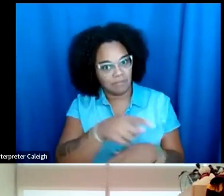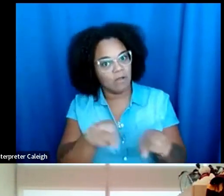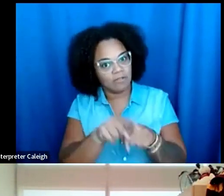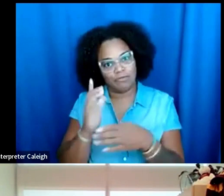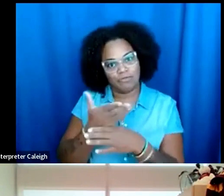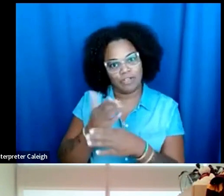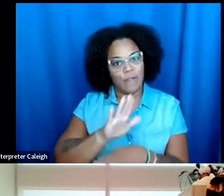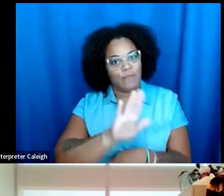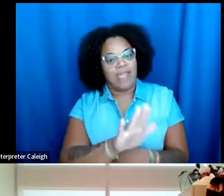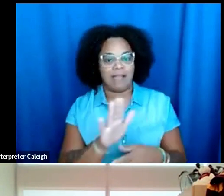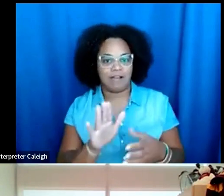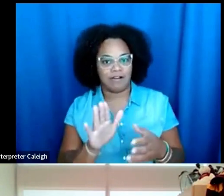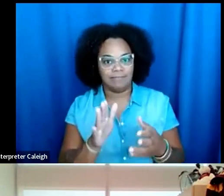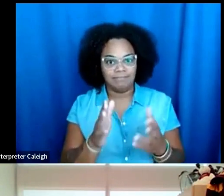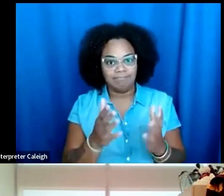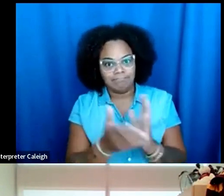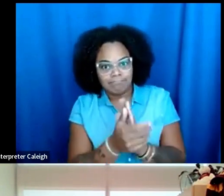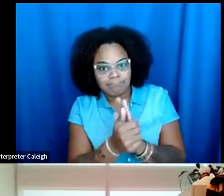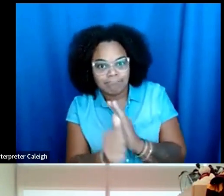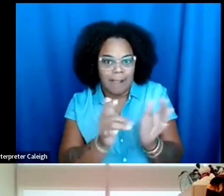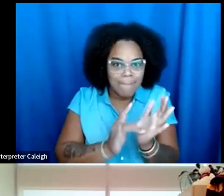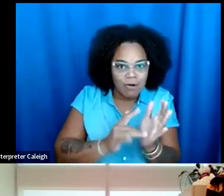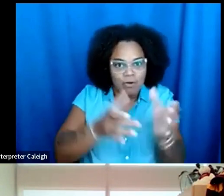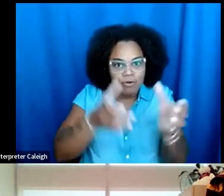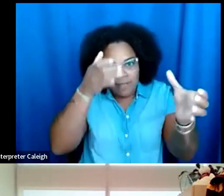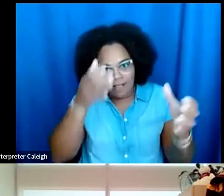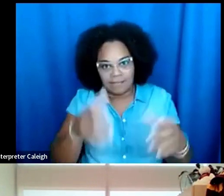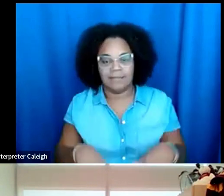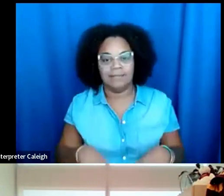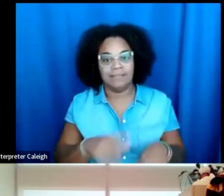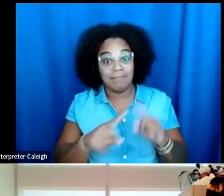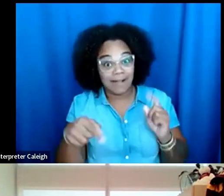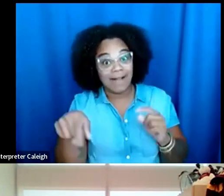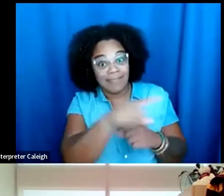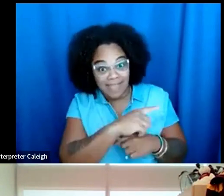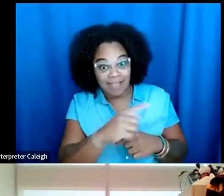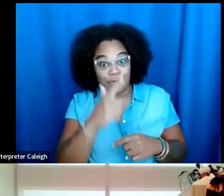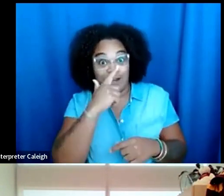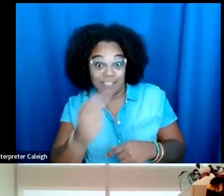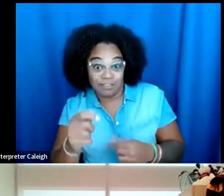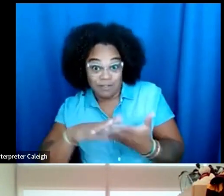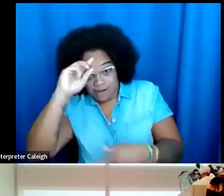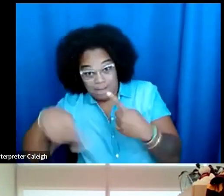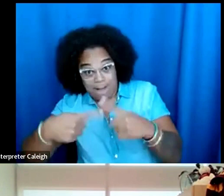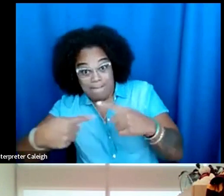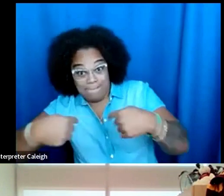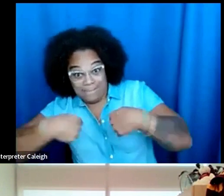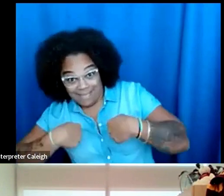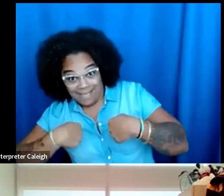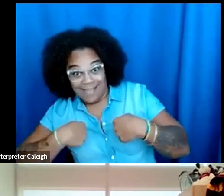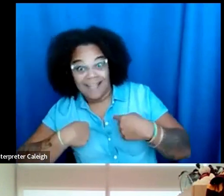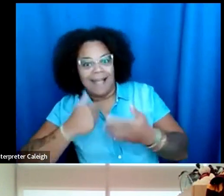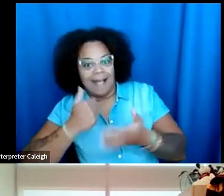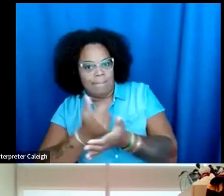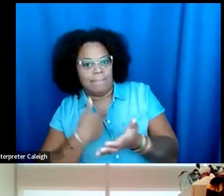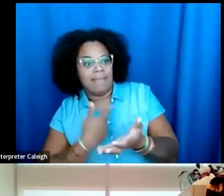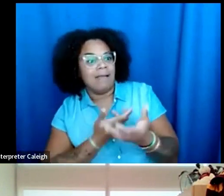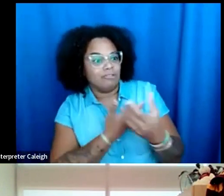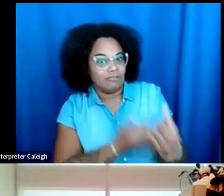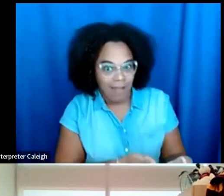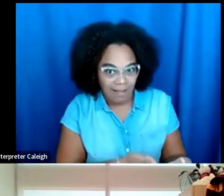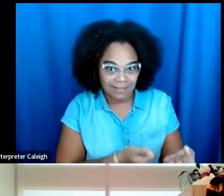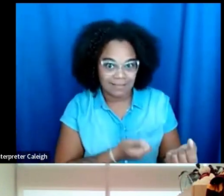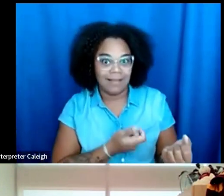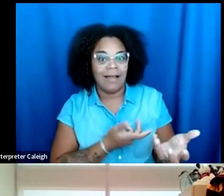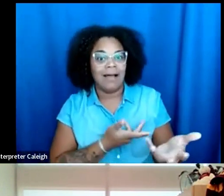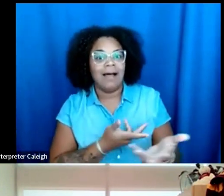so understanding of me that we were able to develop trust. And that was just, I can't emphasize enough how pivotal that